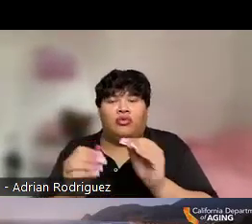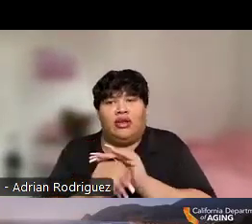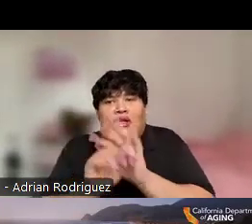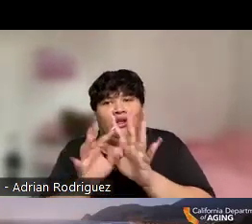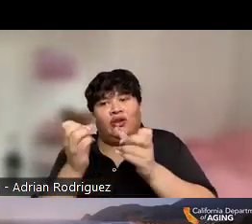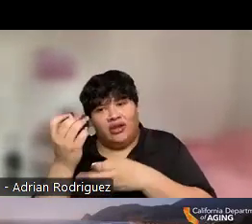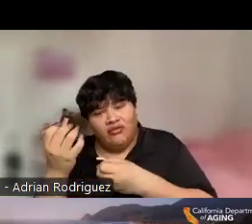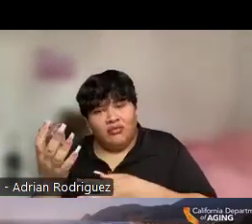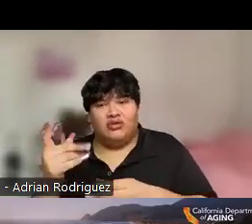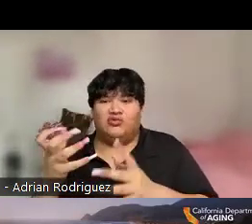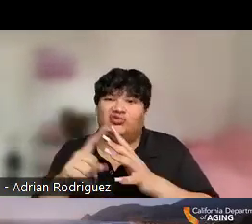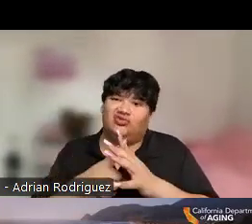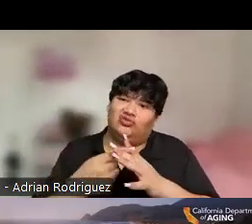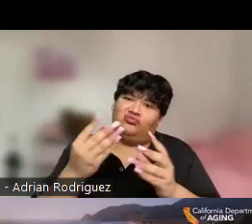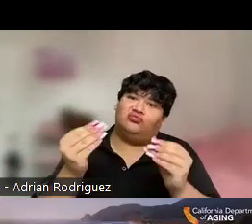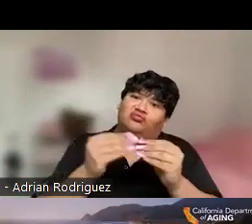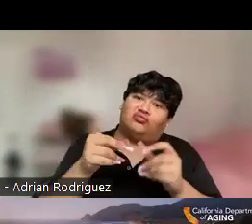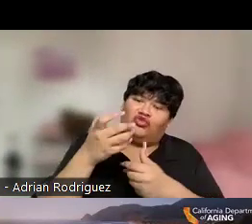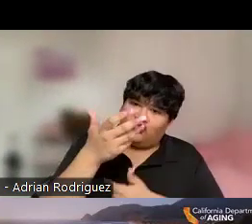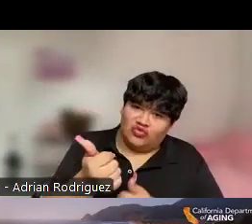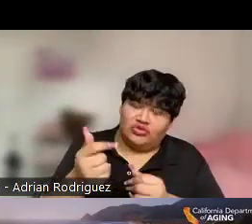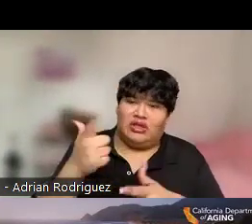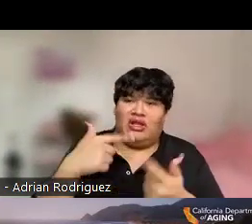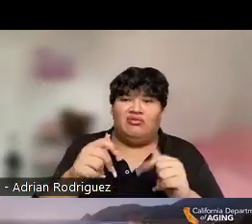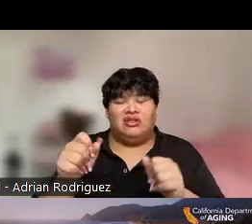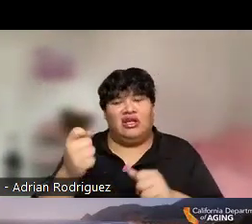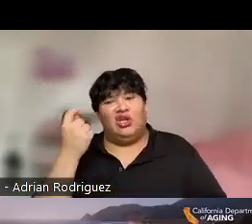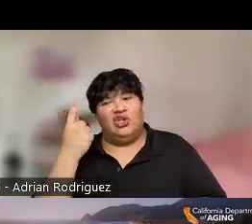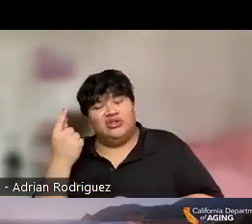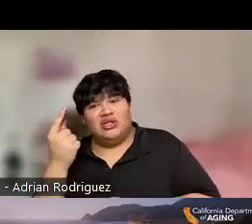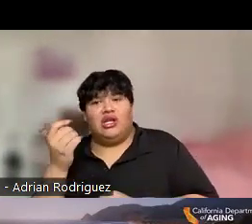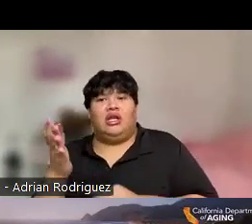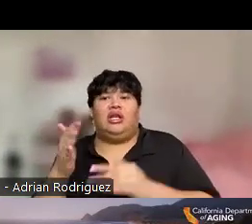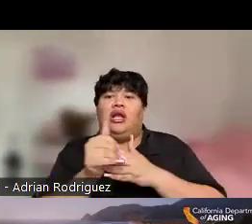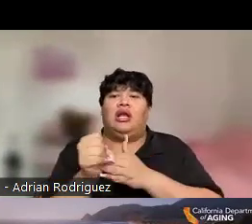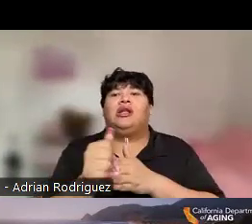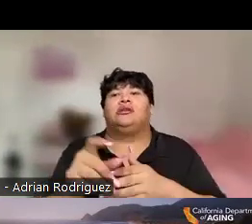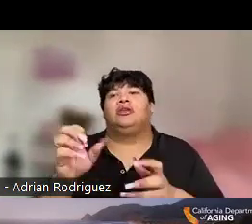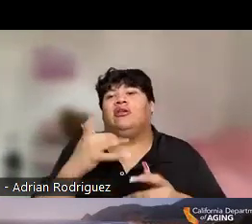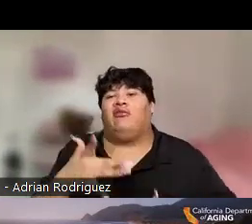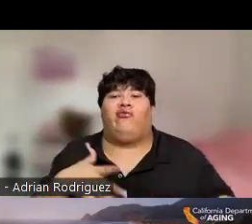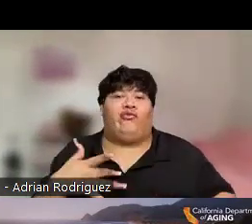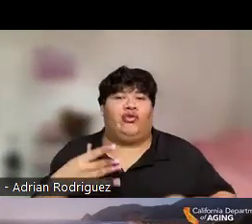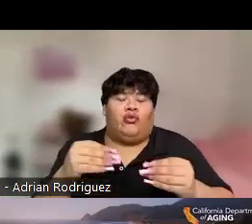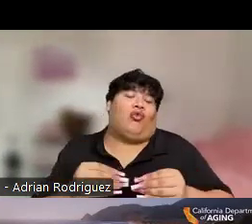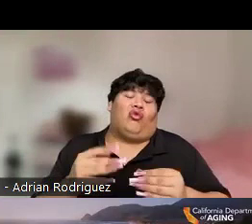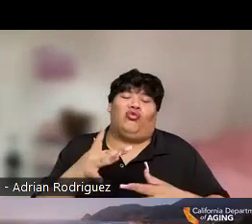They want the starting point that they can trust, language that they can understand, and guidance on what to do without feeling very